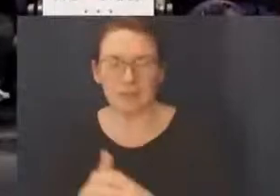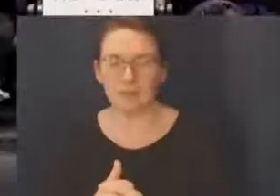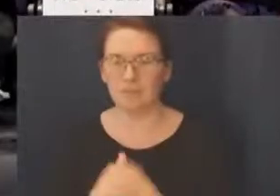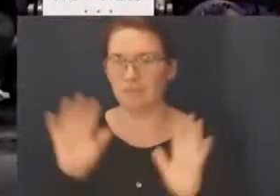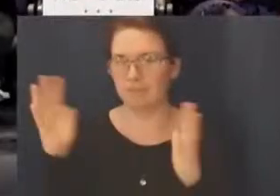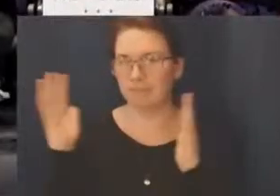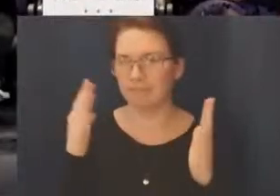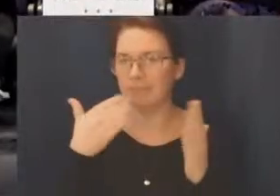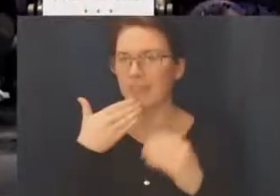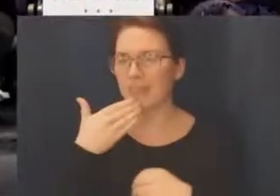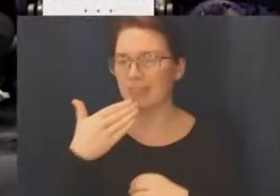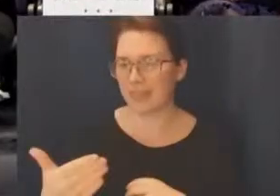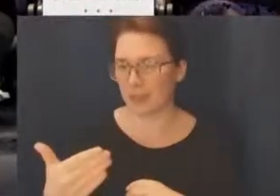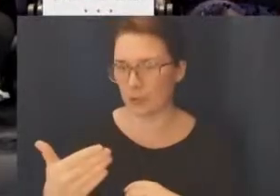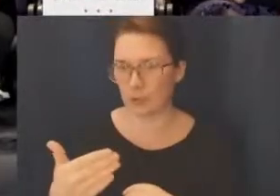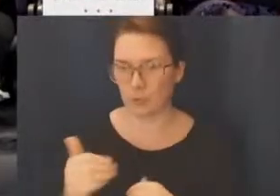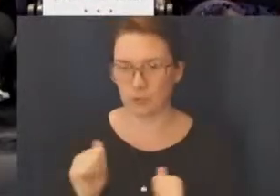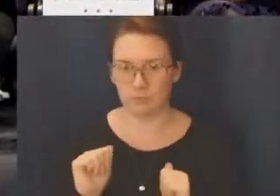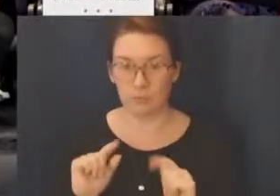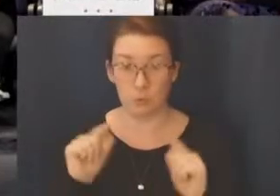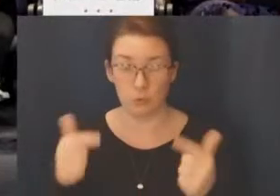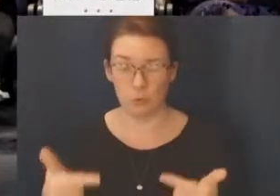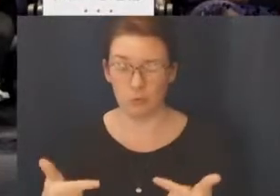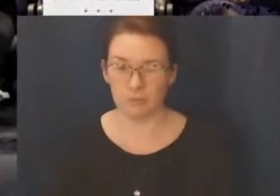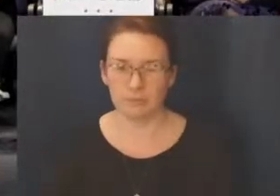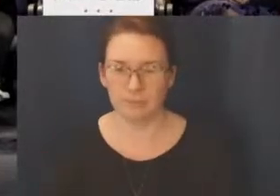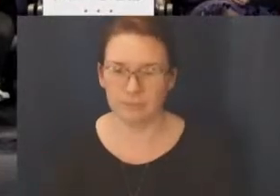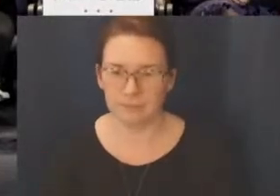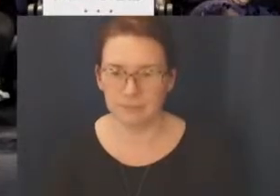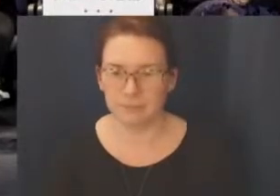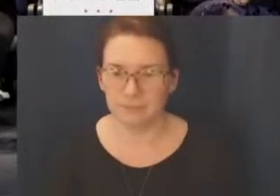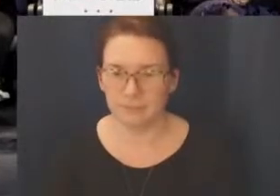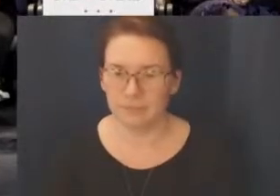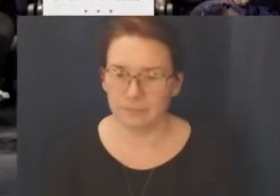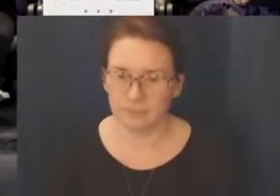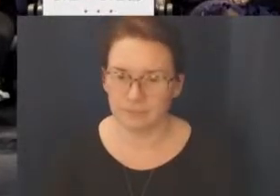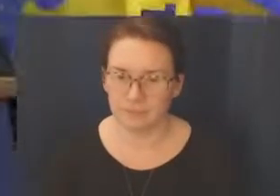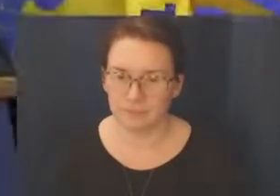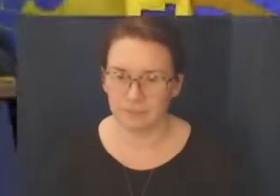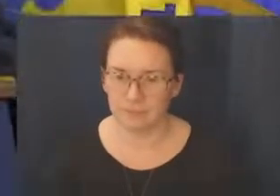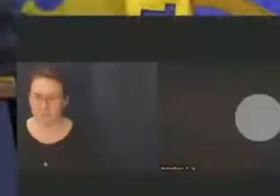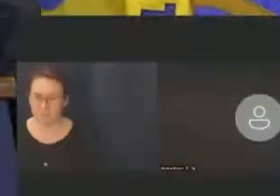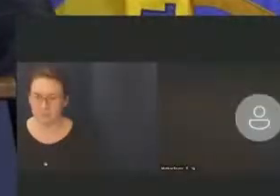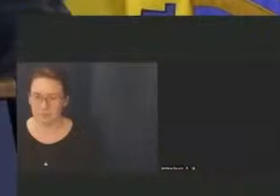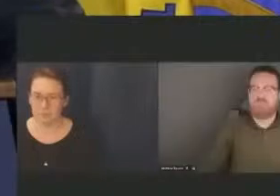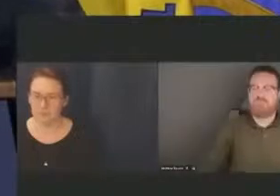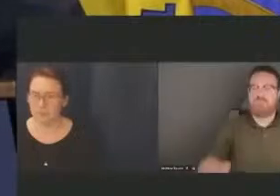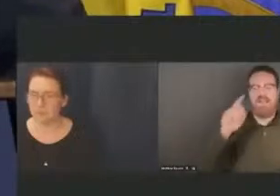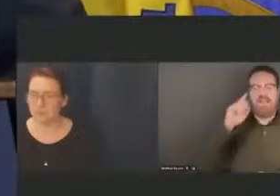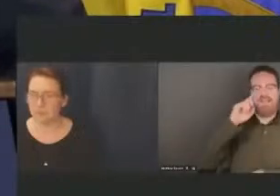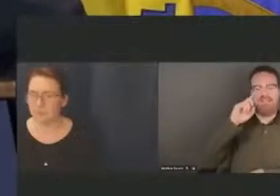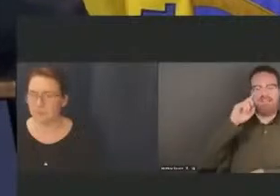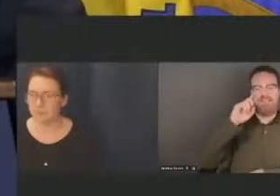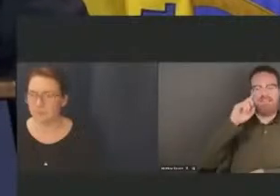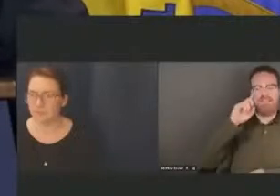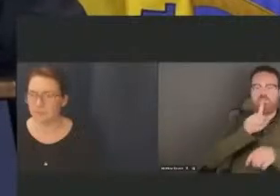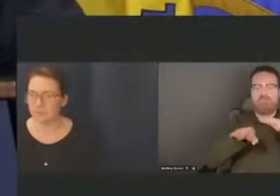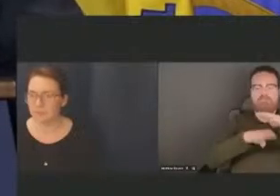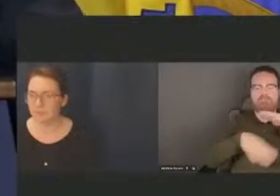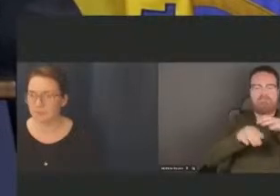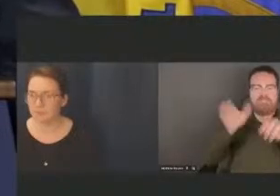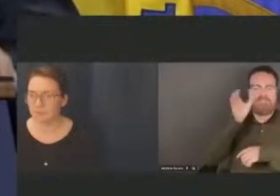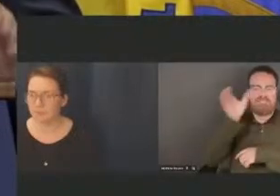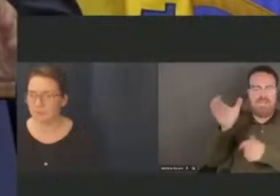That's a pretty basic concept, I think. As part of this process, I think all of us know that a national discussion is needed.